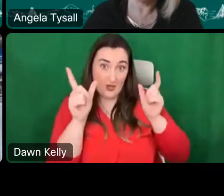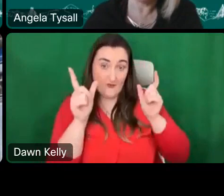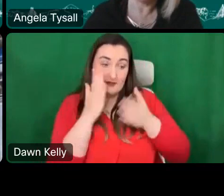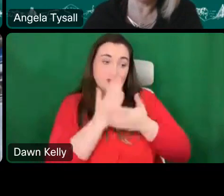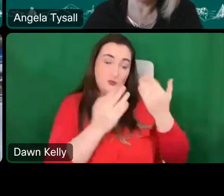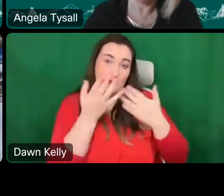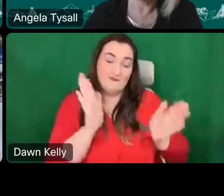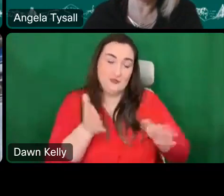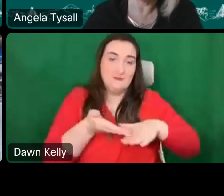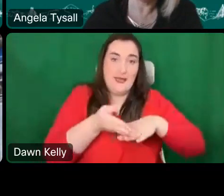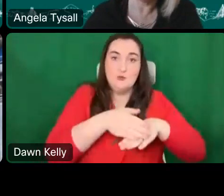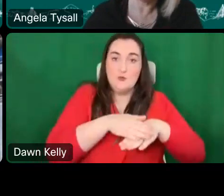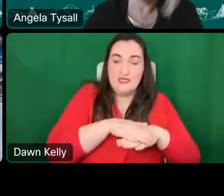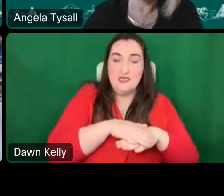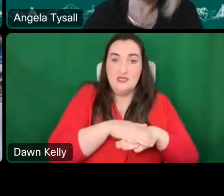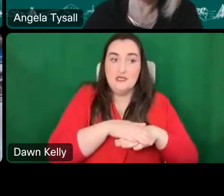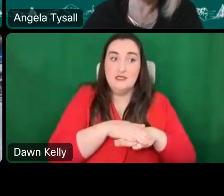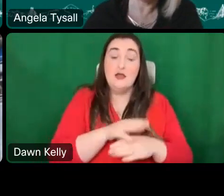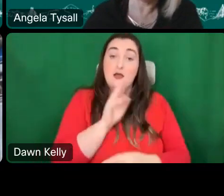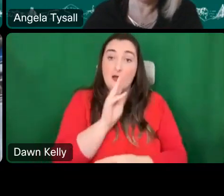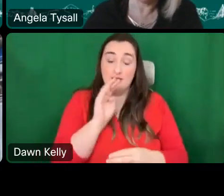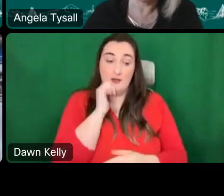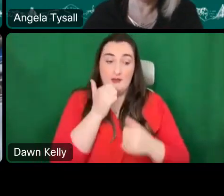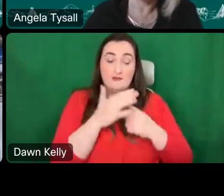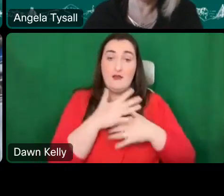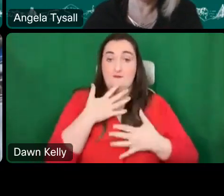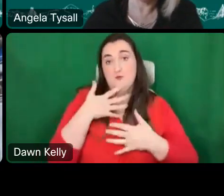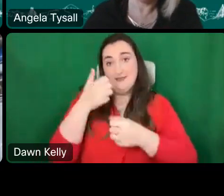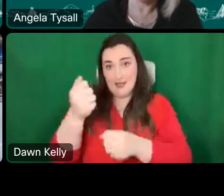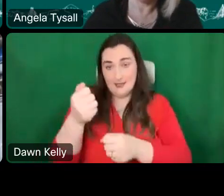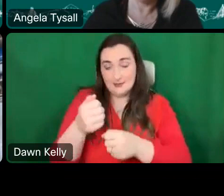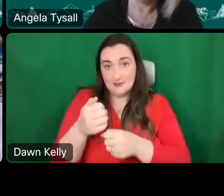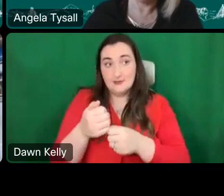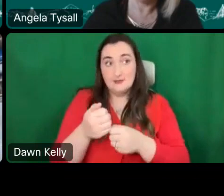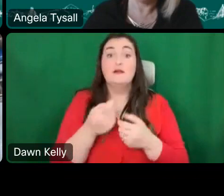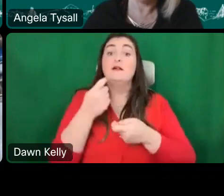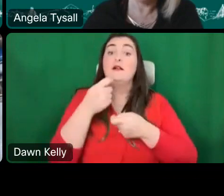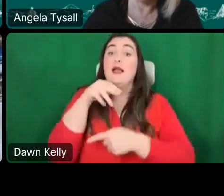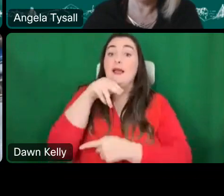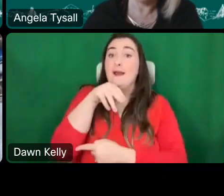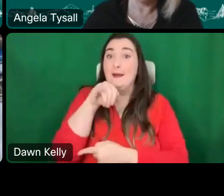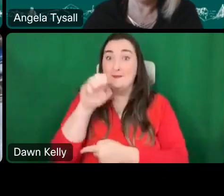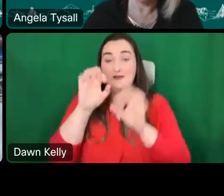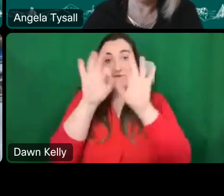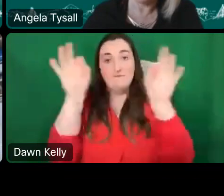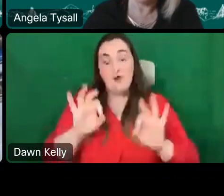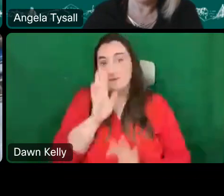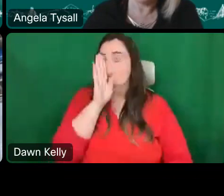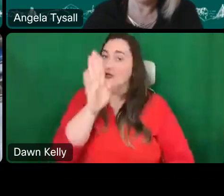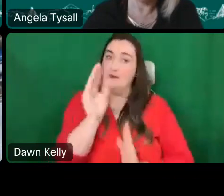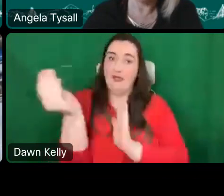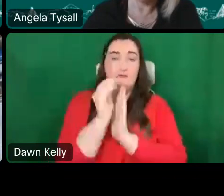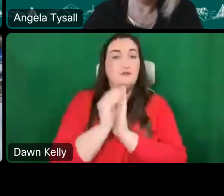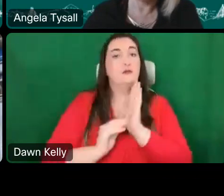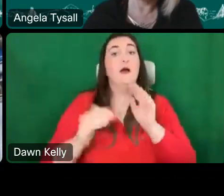passed away, possibly as a result of suicide, the NIMS forms is completed immediately by the staff